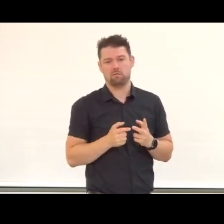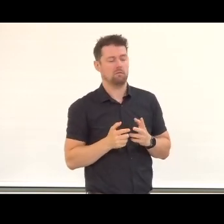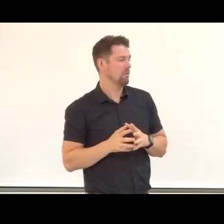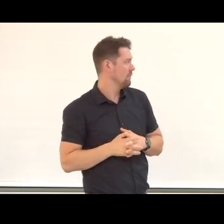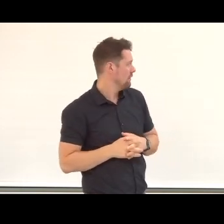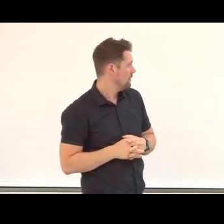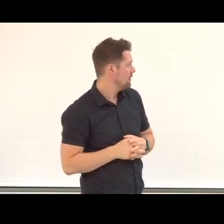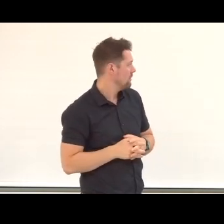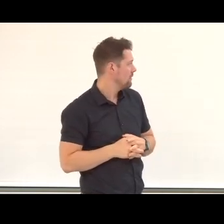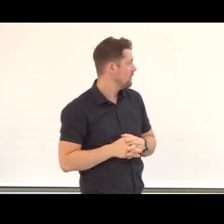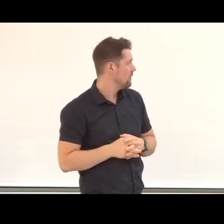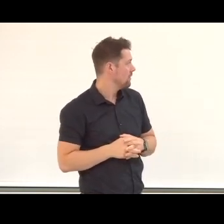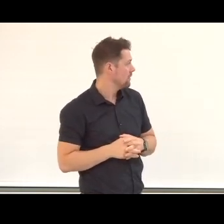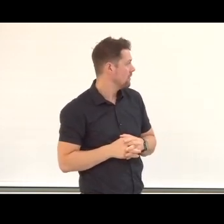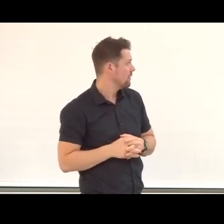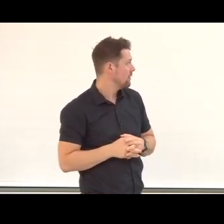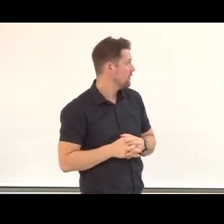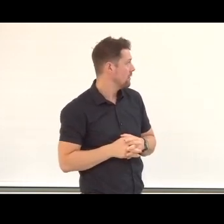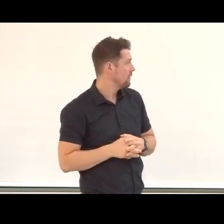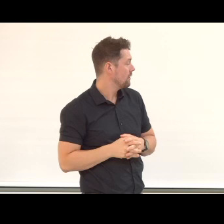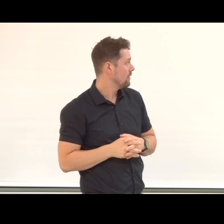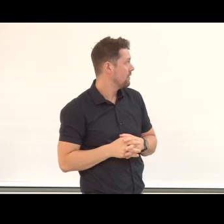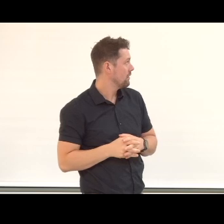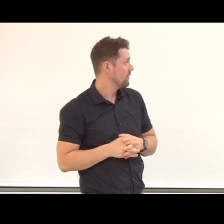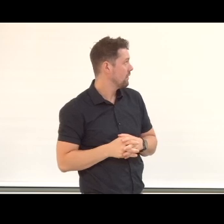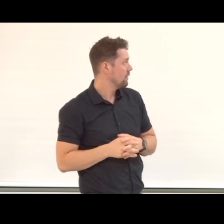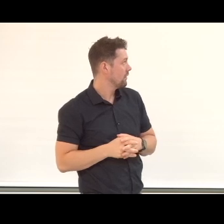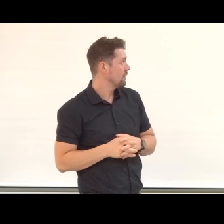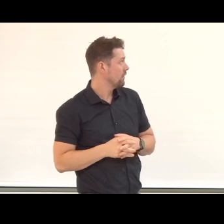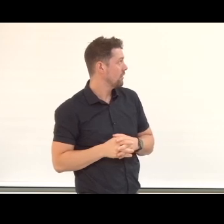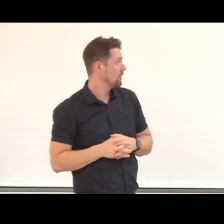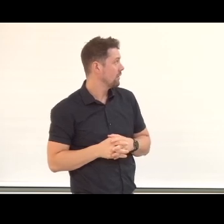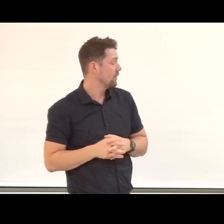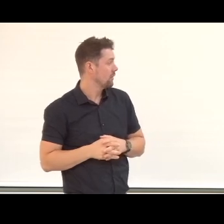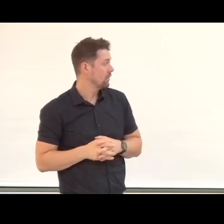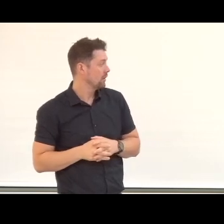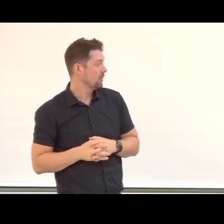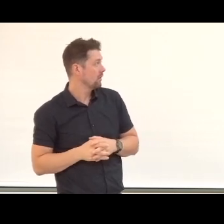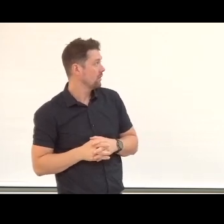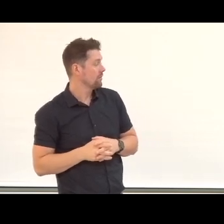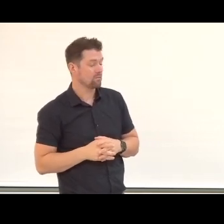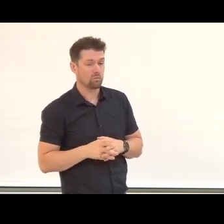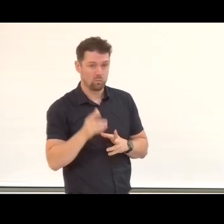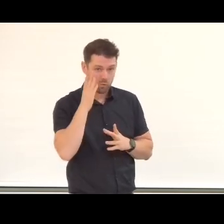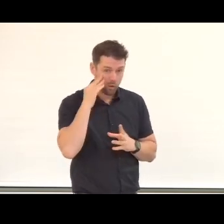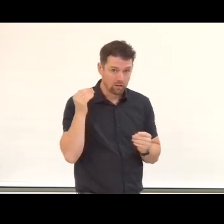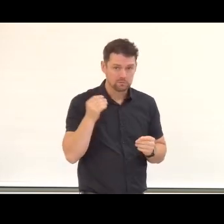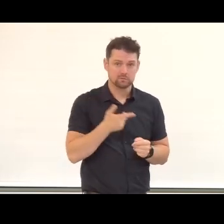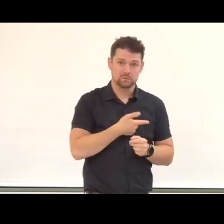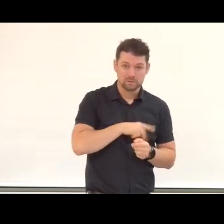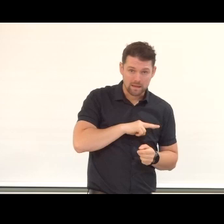Robert? No, Thomas is Dutch. Thomas, my God, yeah, first names. Thomas from the Netherlands, and Inigo from